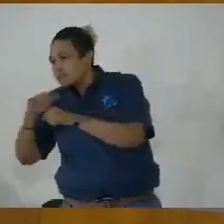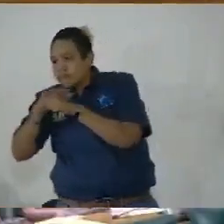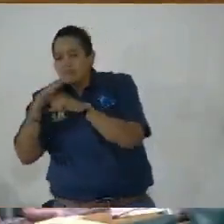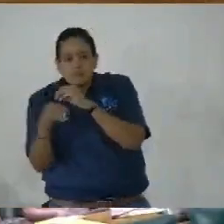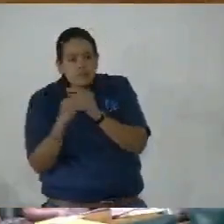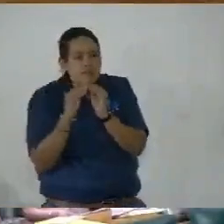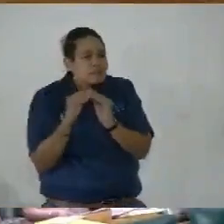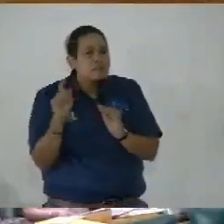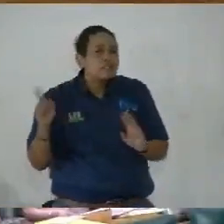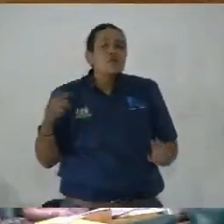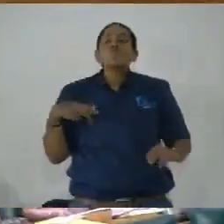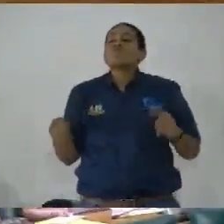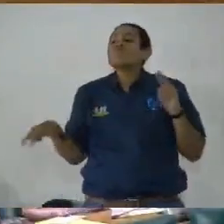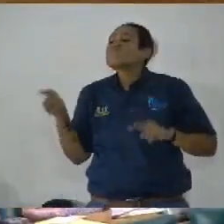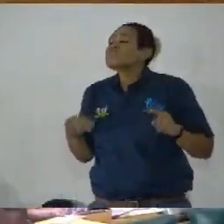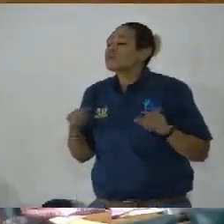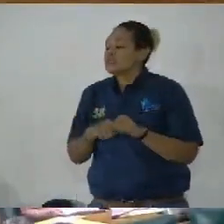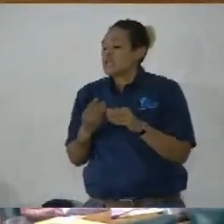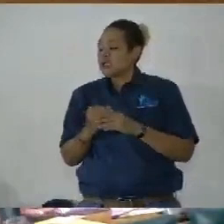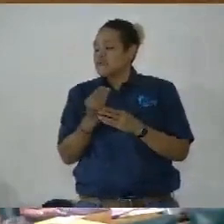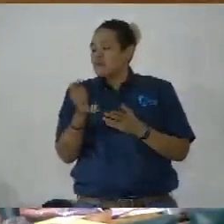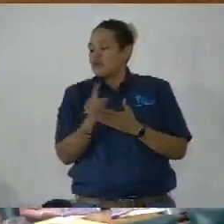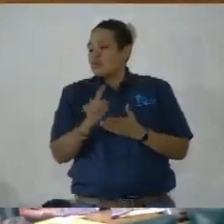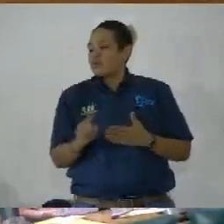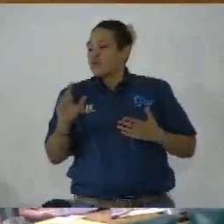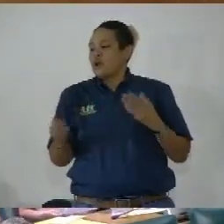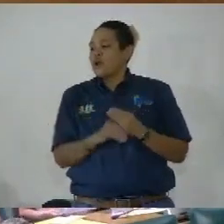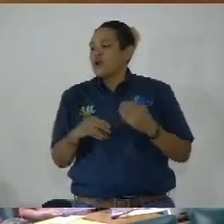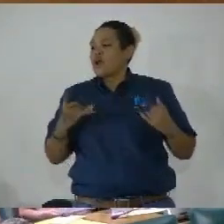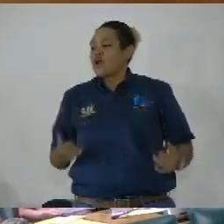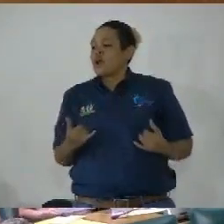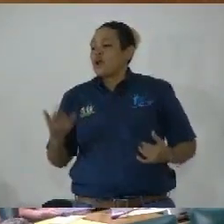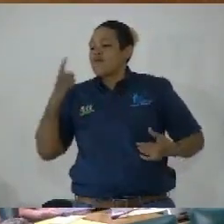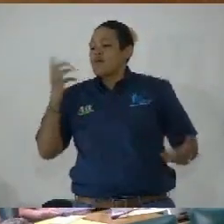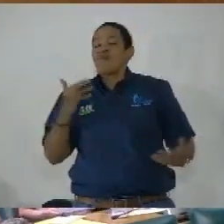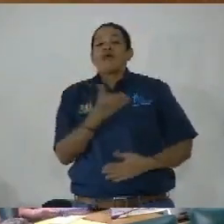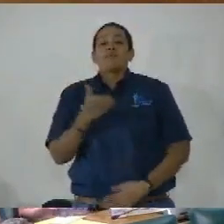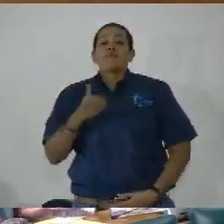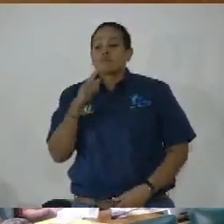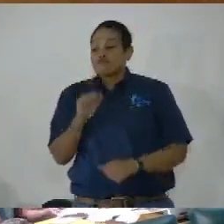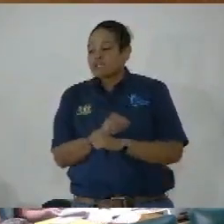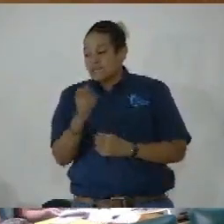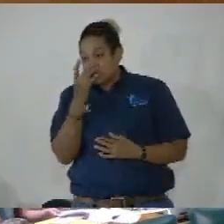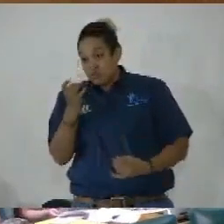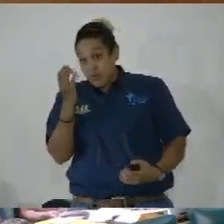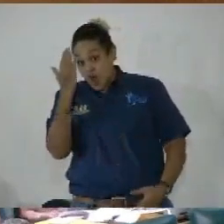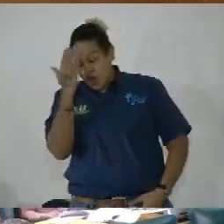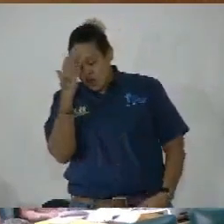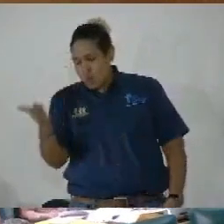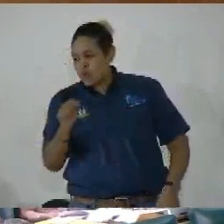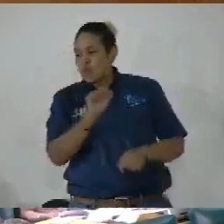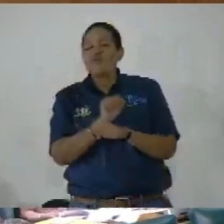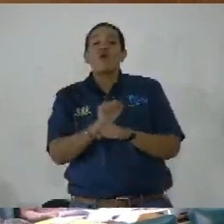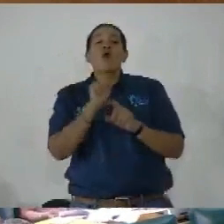additional roads to commence in the coming weeks. Now, for what colleagues are really interested in. Work